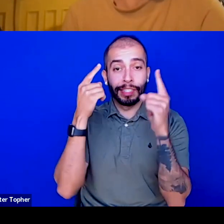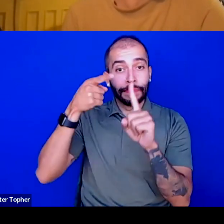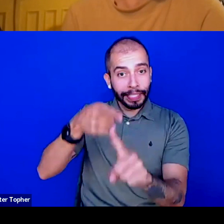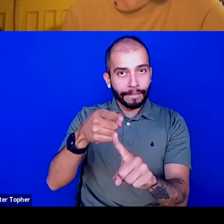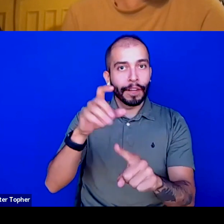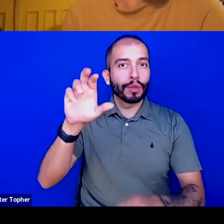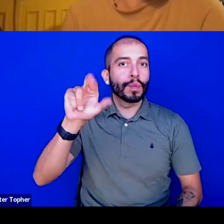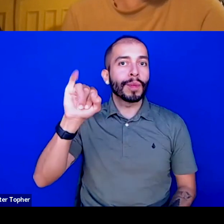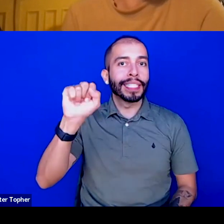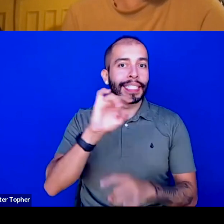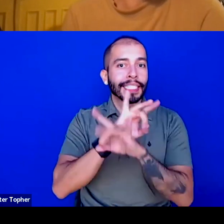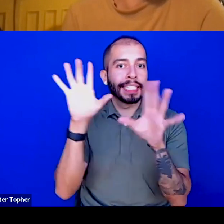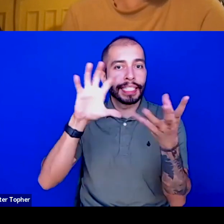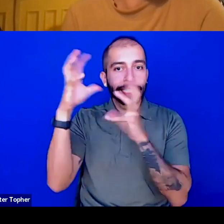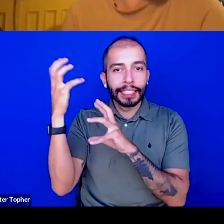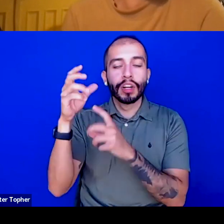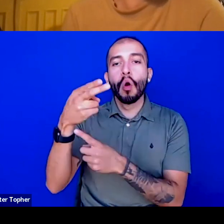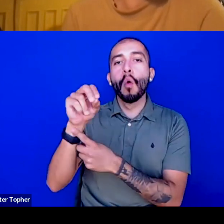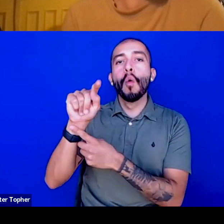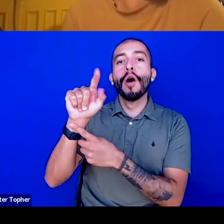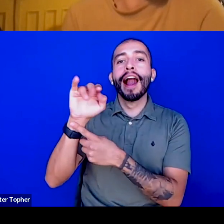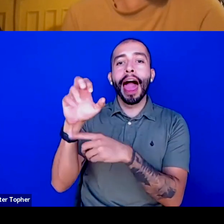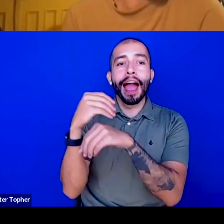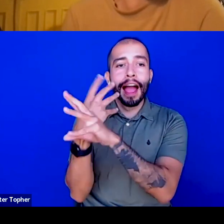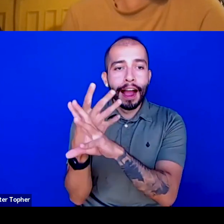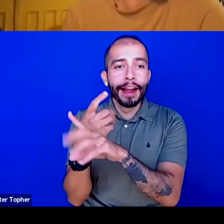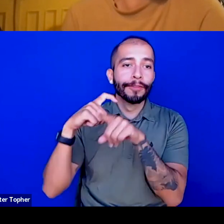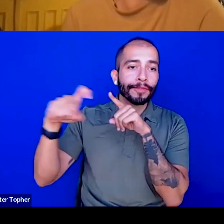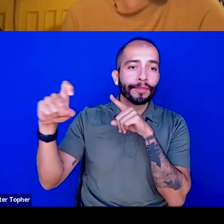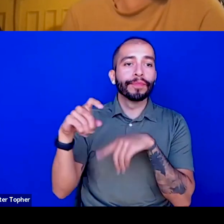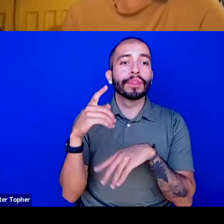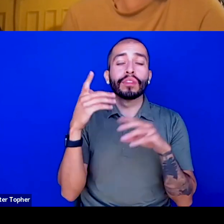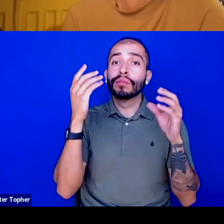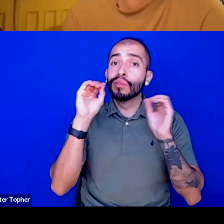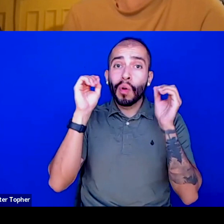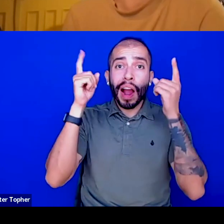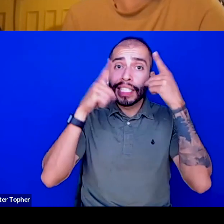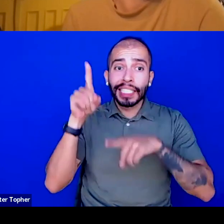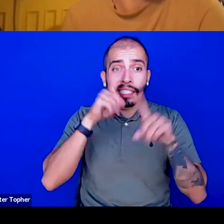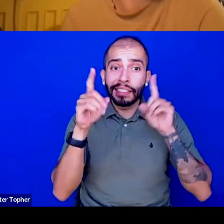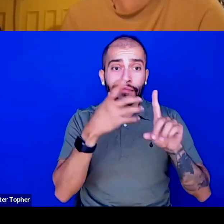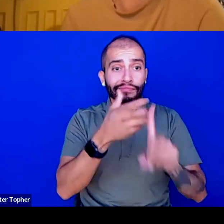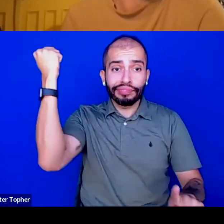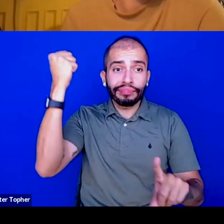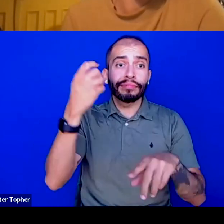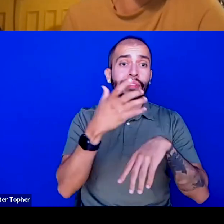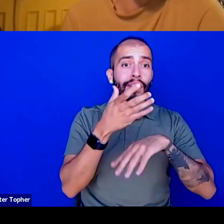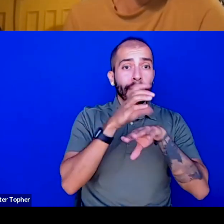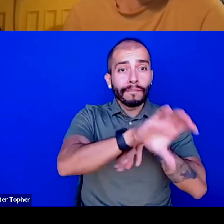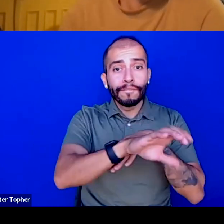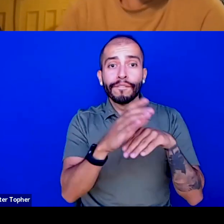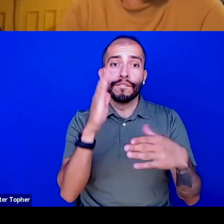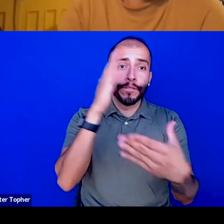the sending of police or other emergency responders to that caller's location, but without their knowledge or their